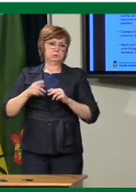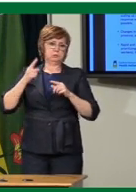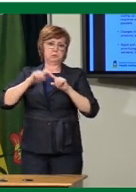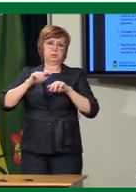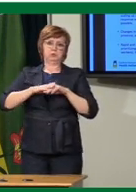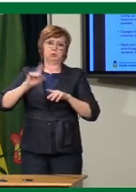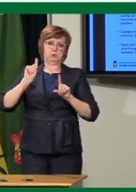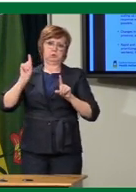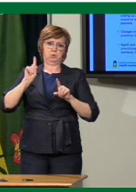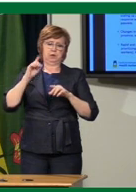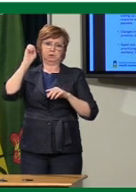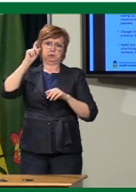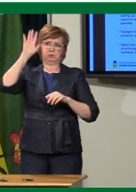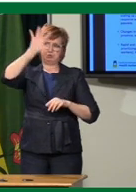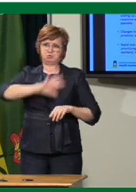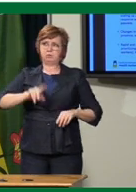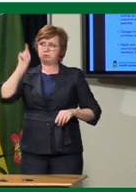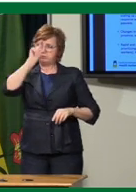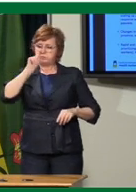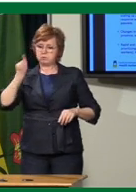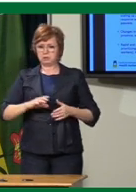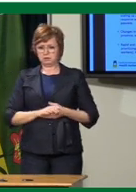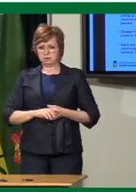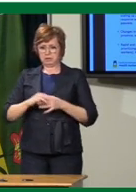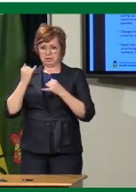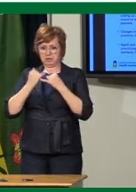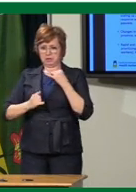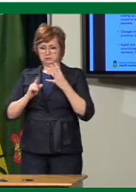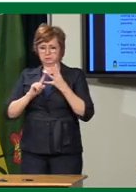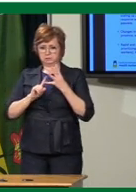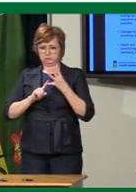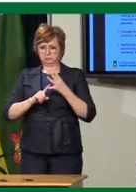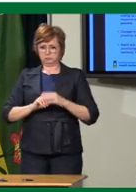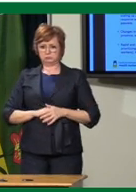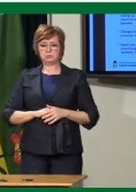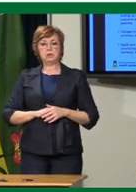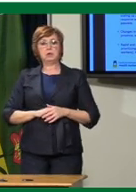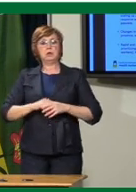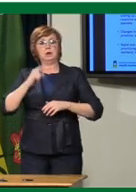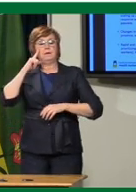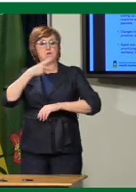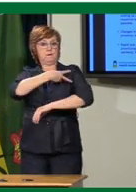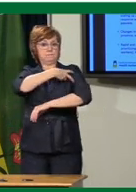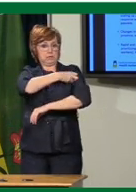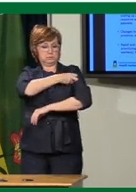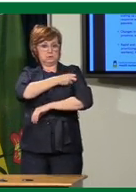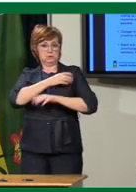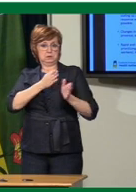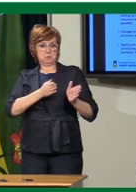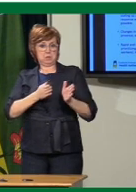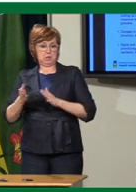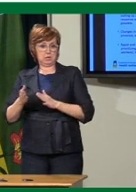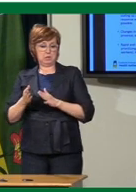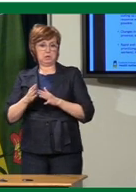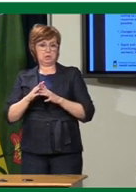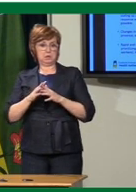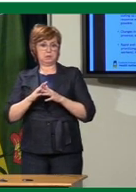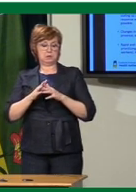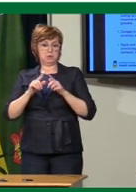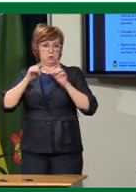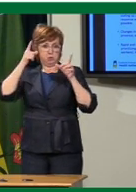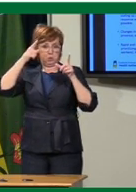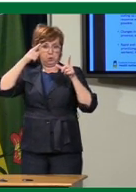Also, I will mention that the rapid and effective distribution and delivery of the COVID vaccine through the various